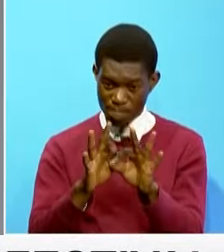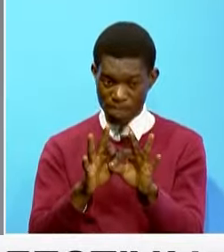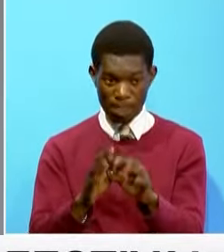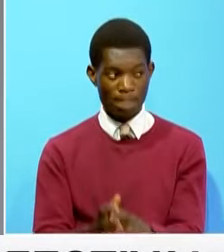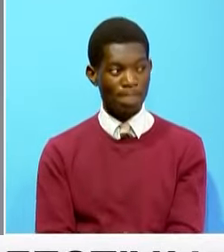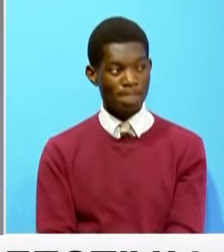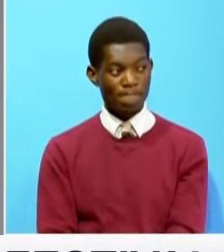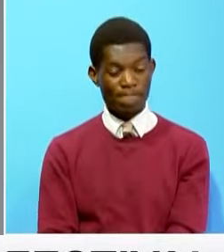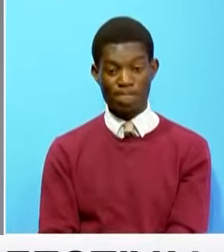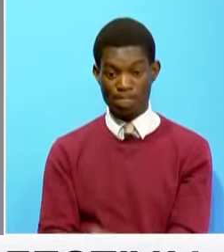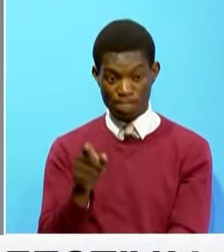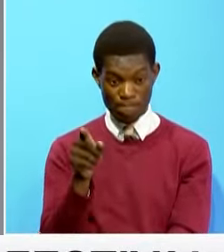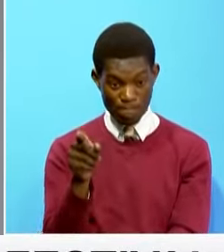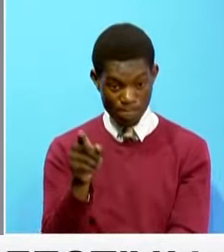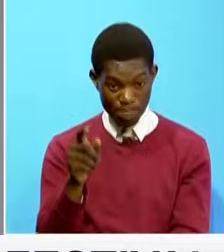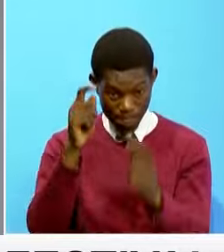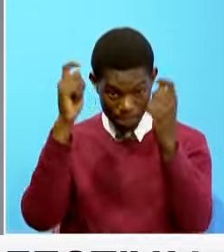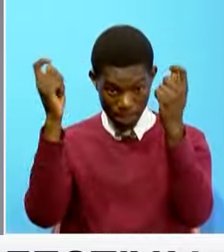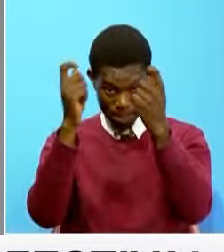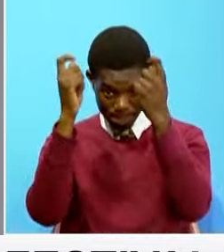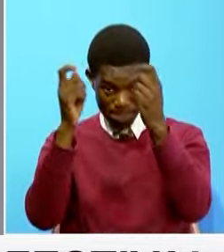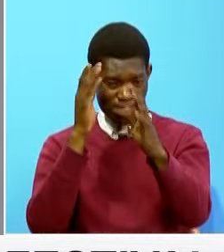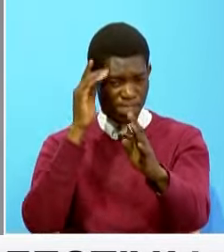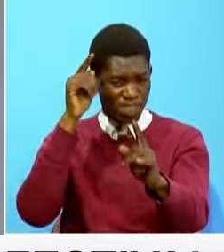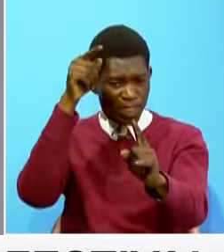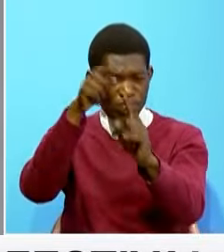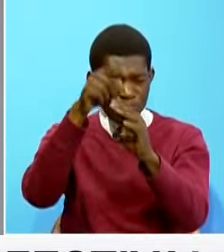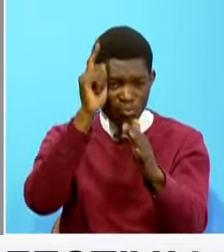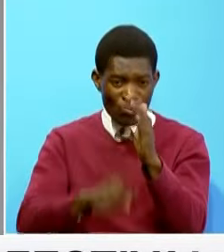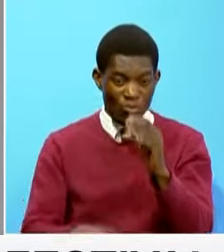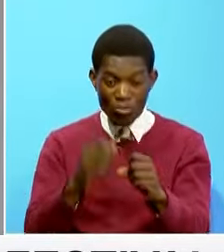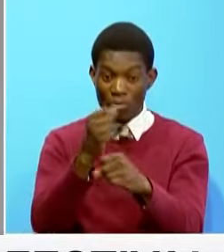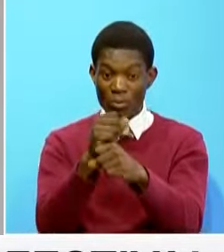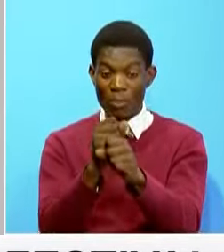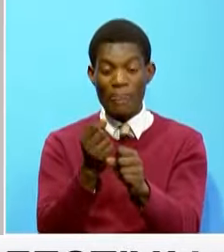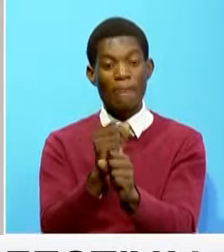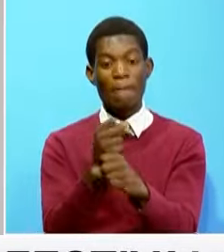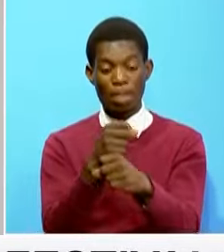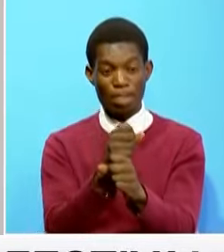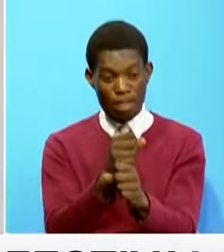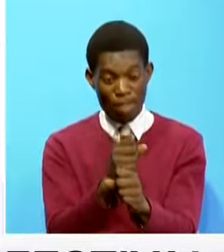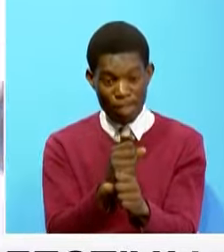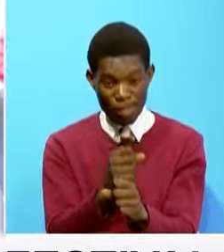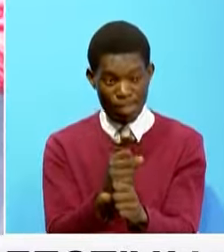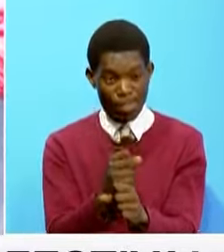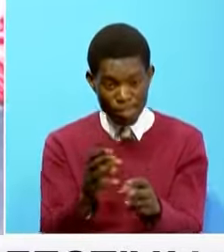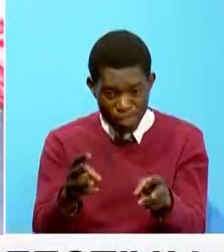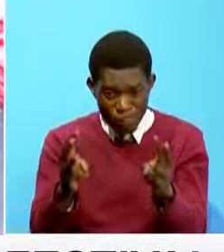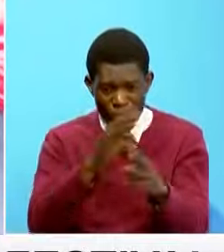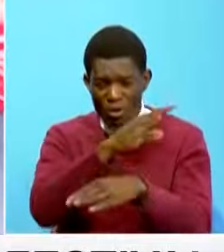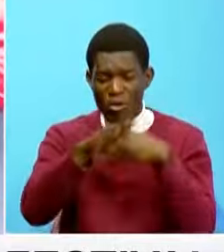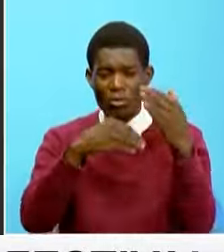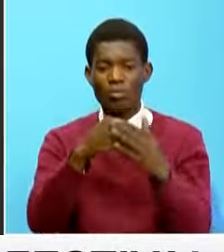Community Festival is focusing on creating a platform for all members or community members